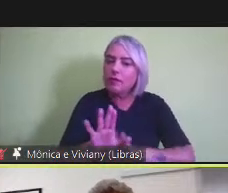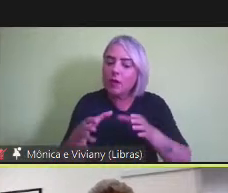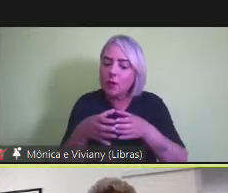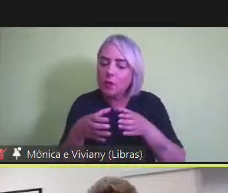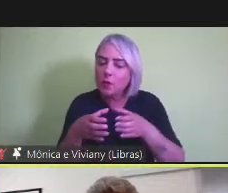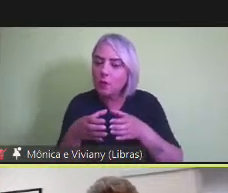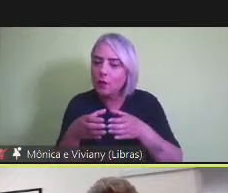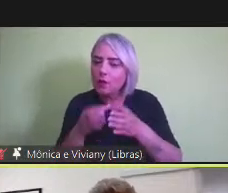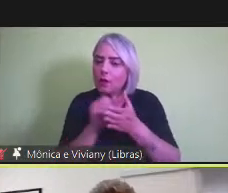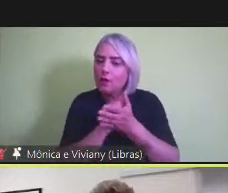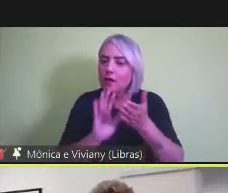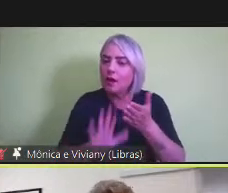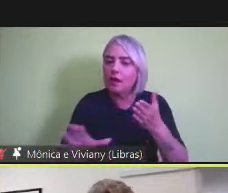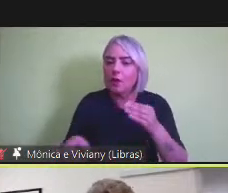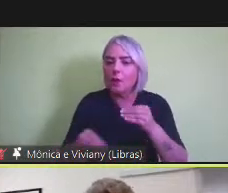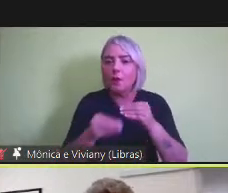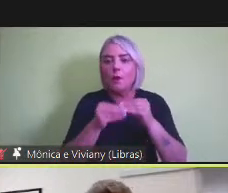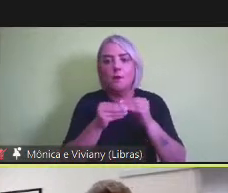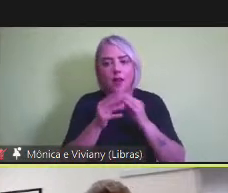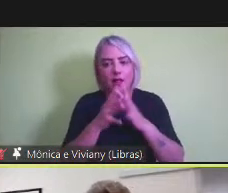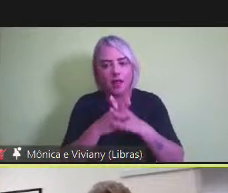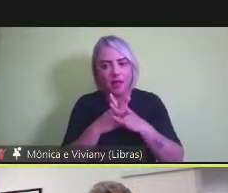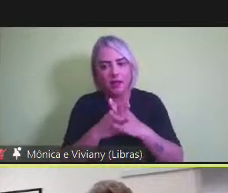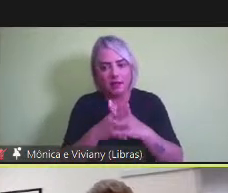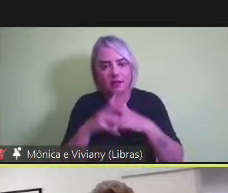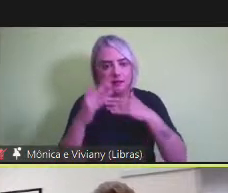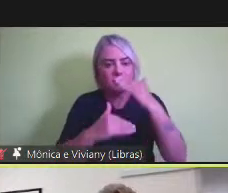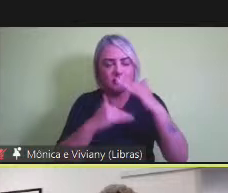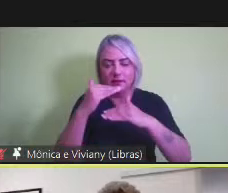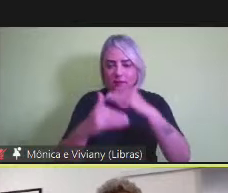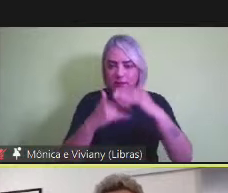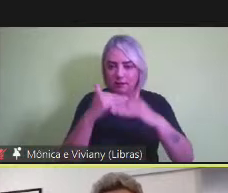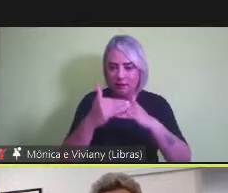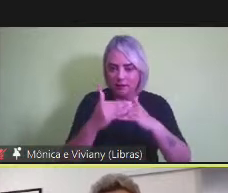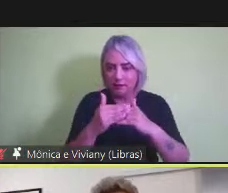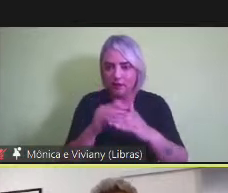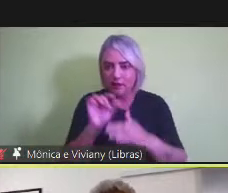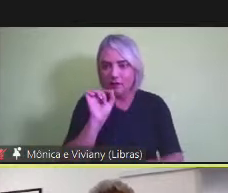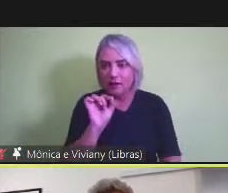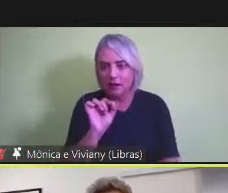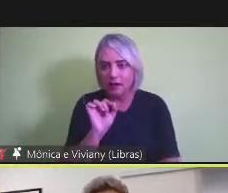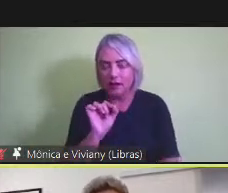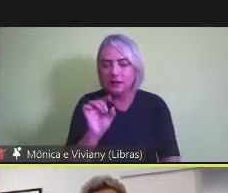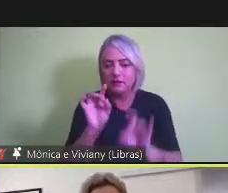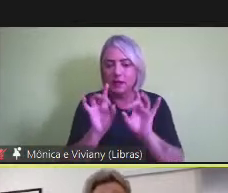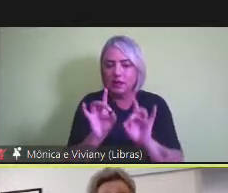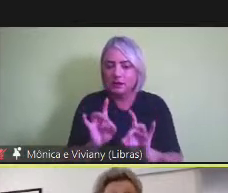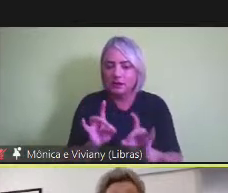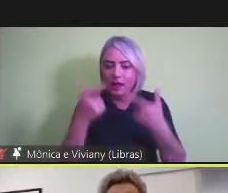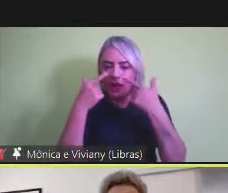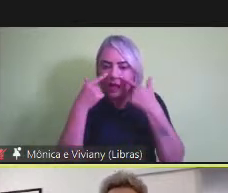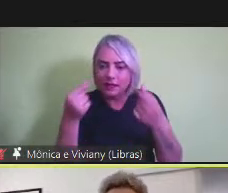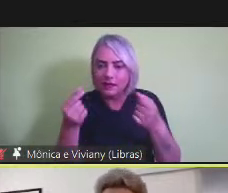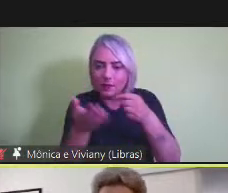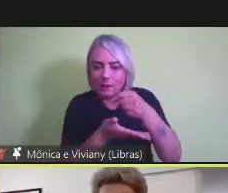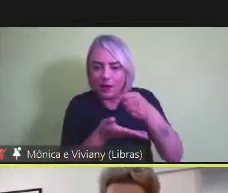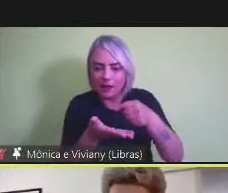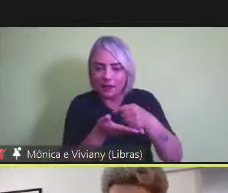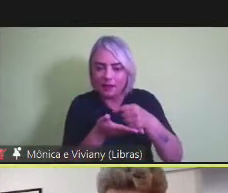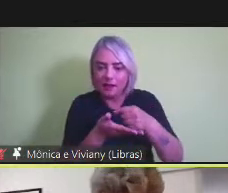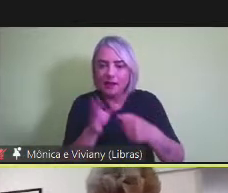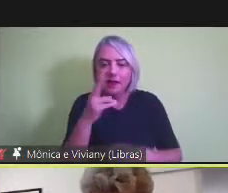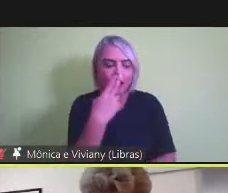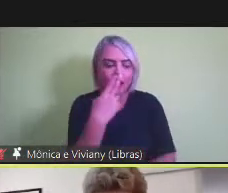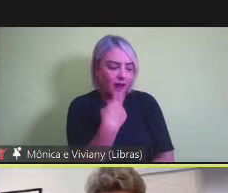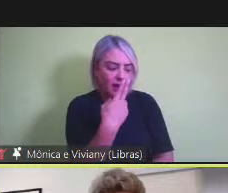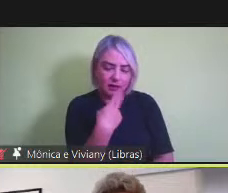care. There are many actions, complex actions that develop themselves throughout the network, here specifically in primary